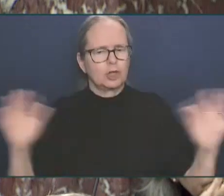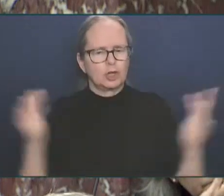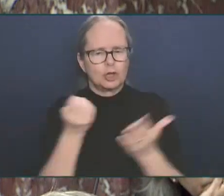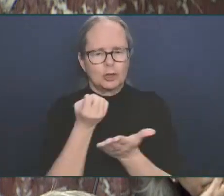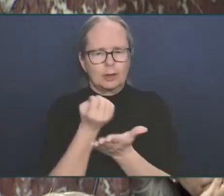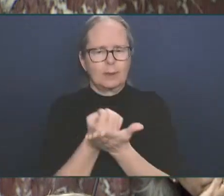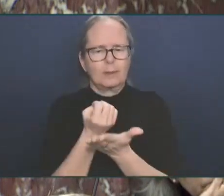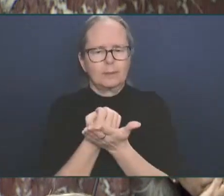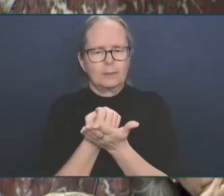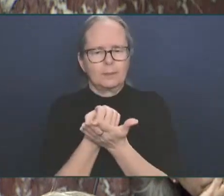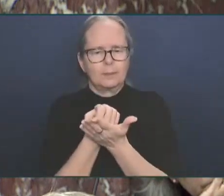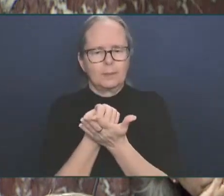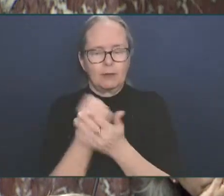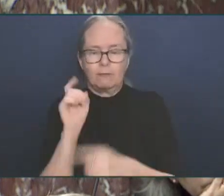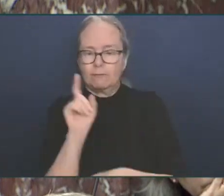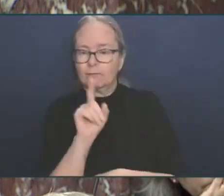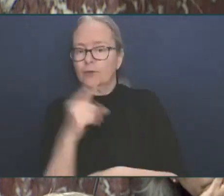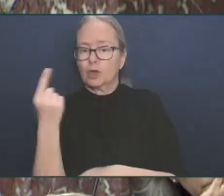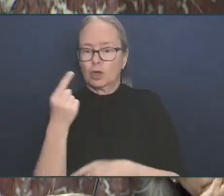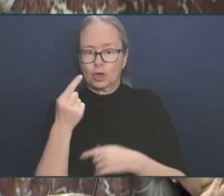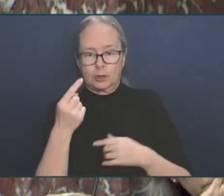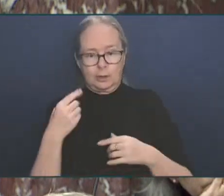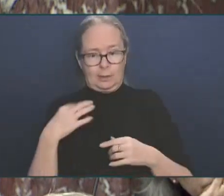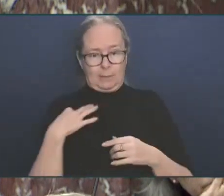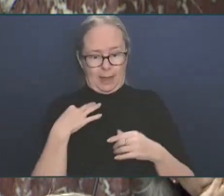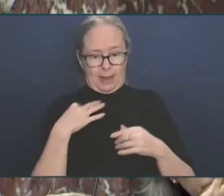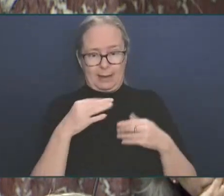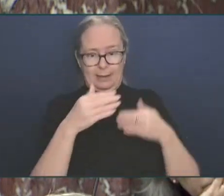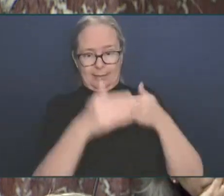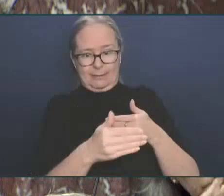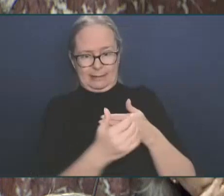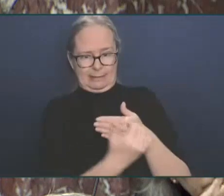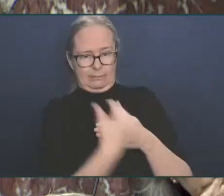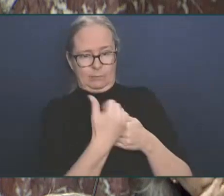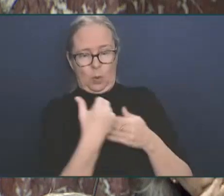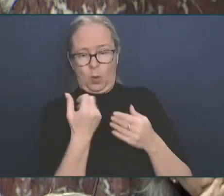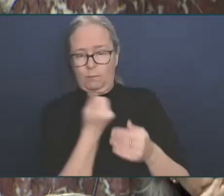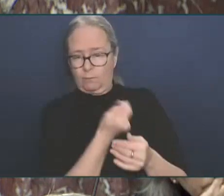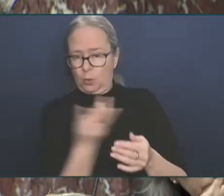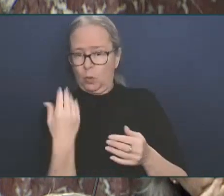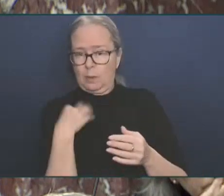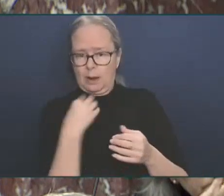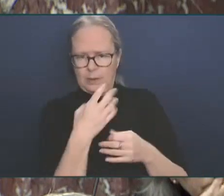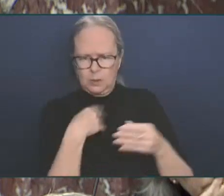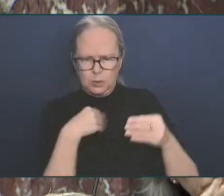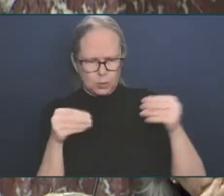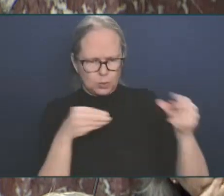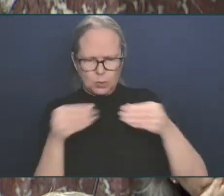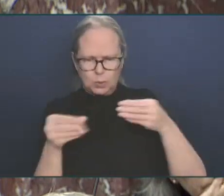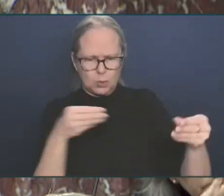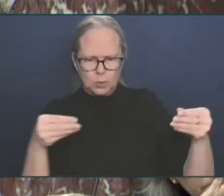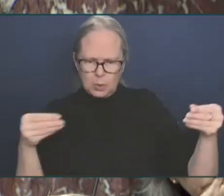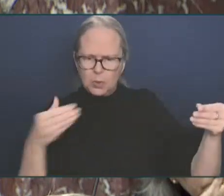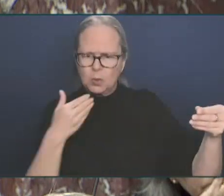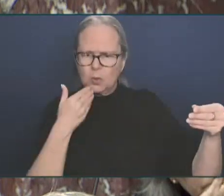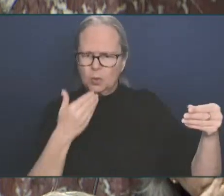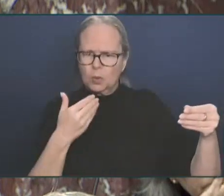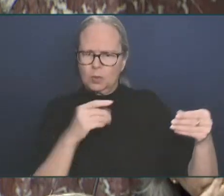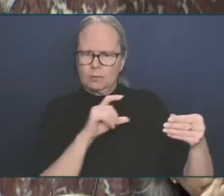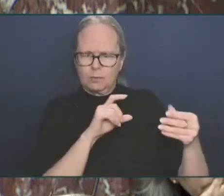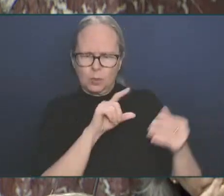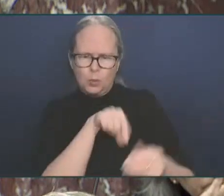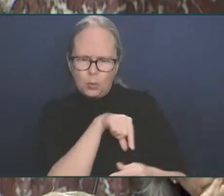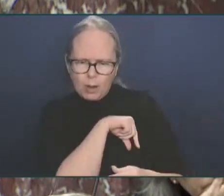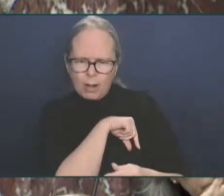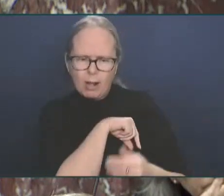about the quality of the applications that have come in. We've got more work to do, Mr. Speaker, but the focus on local communities continues, and it's